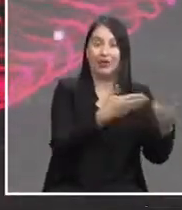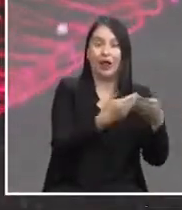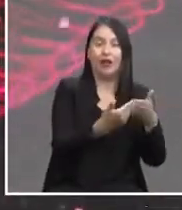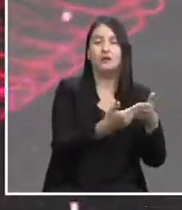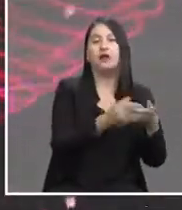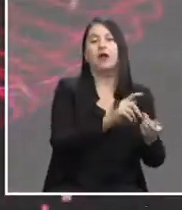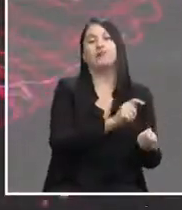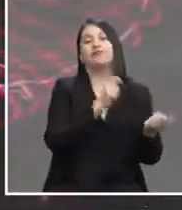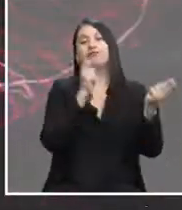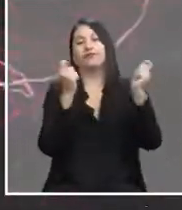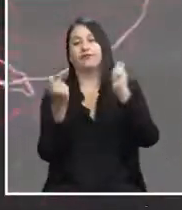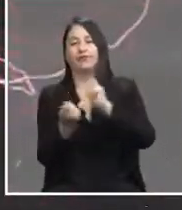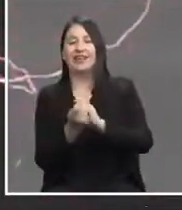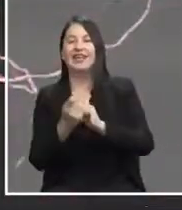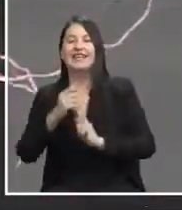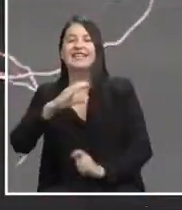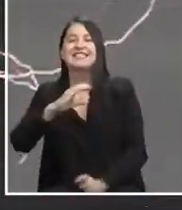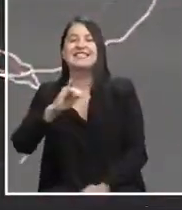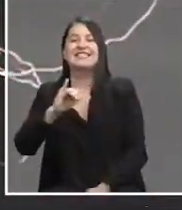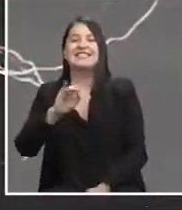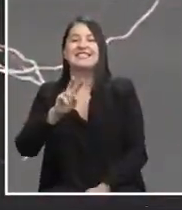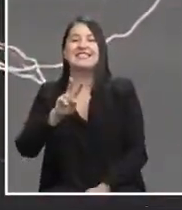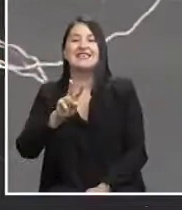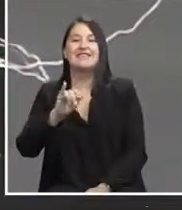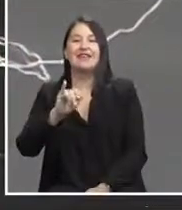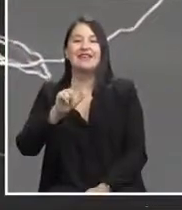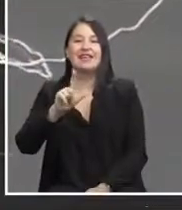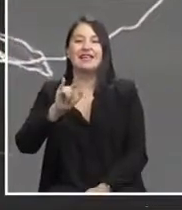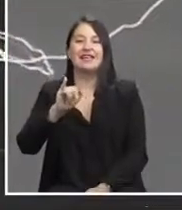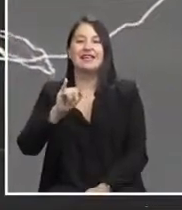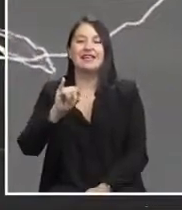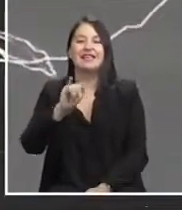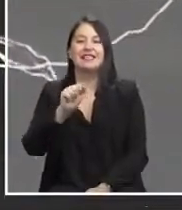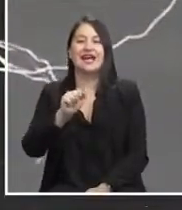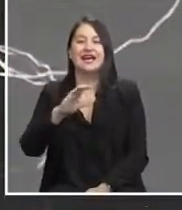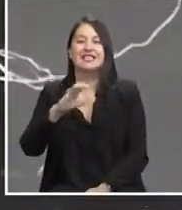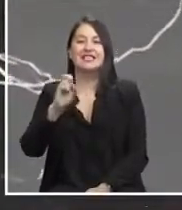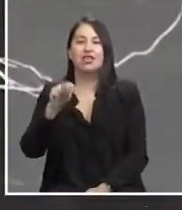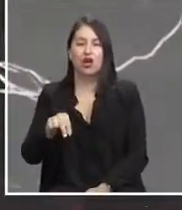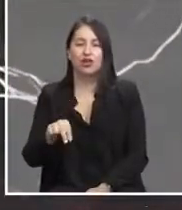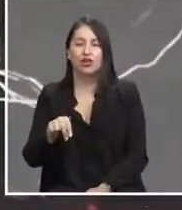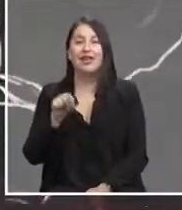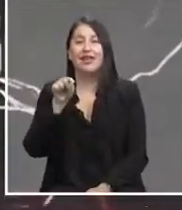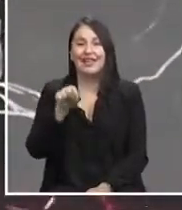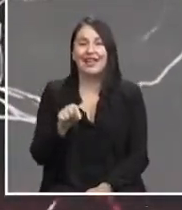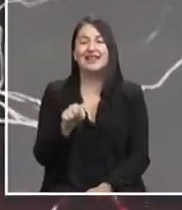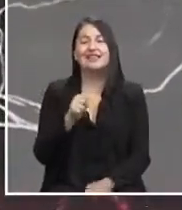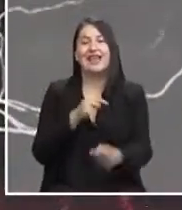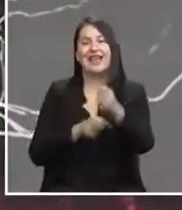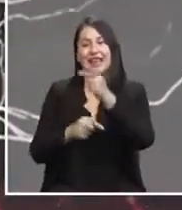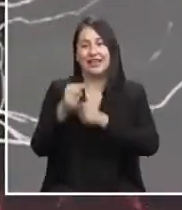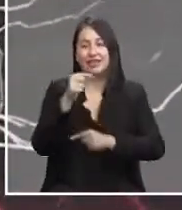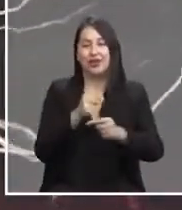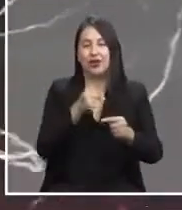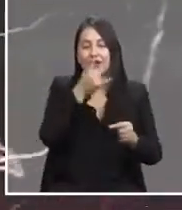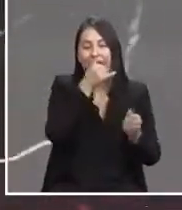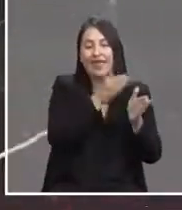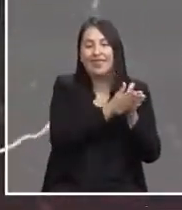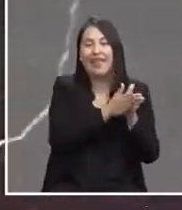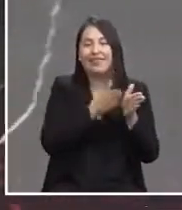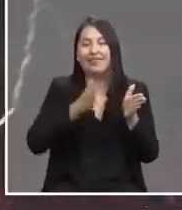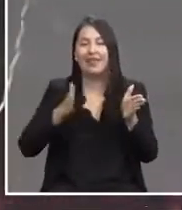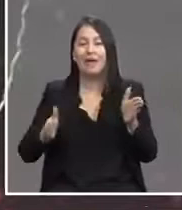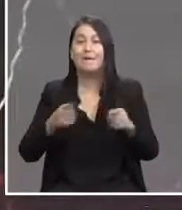And that was the story from the Middle Ages to our modern ages. But the problem is, in the